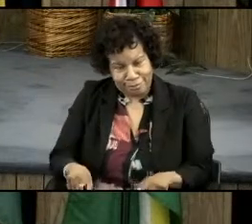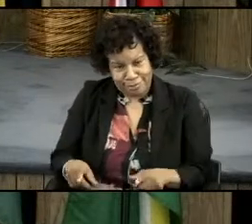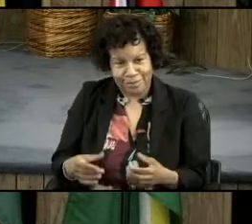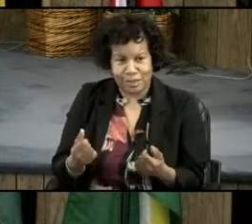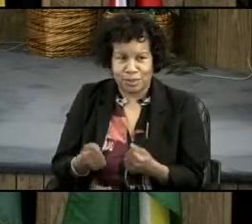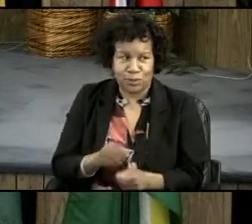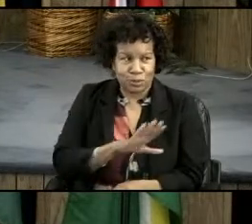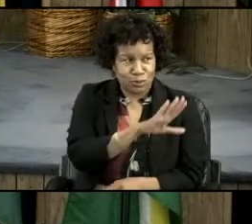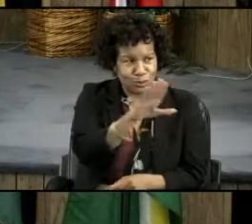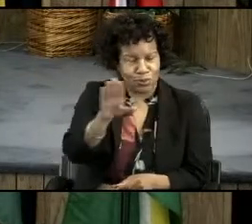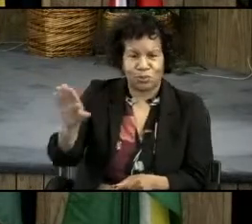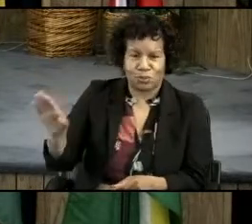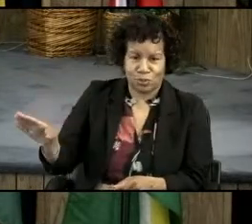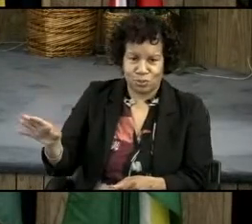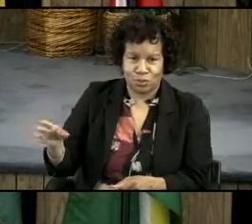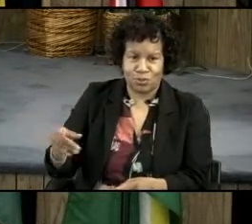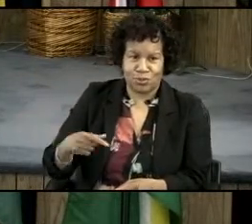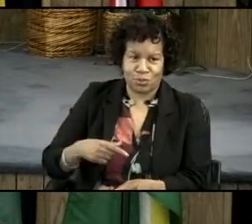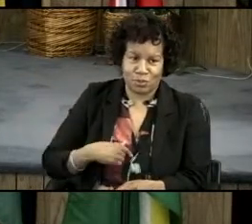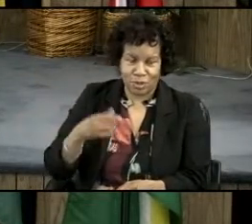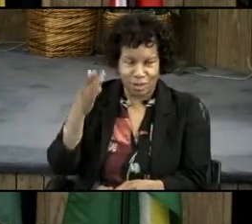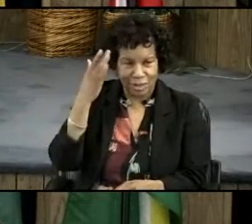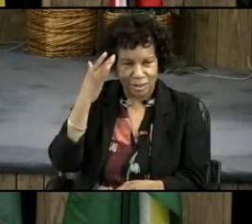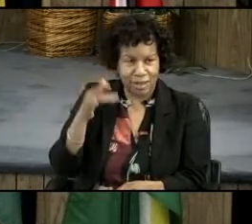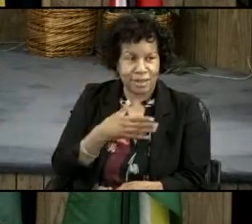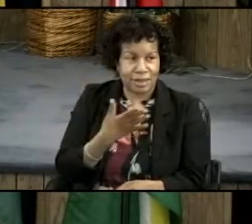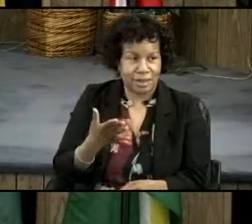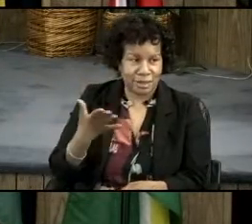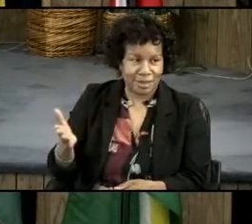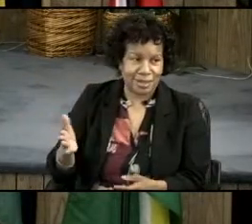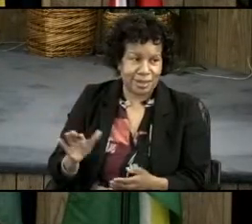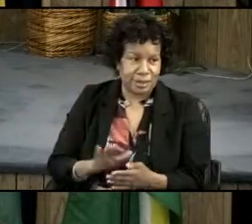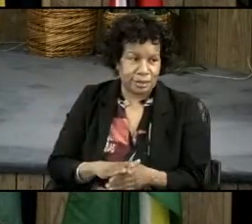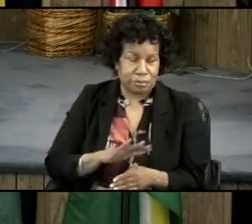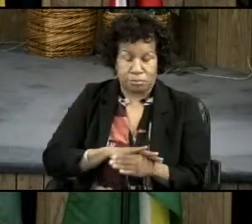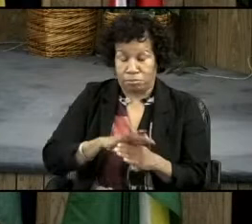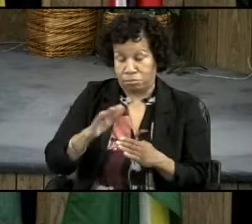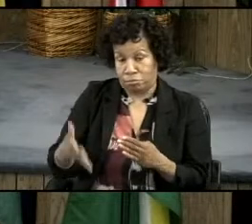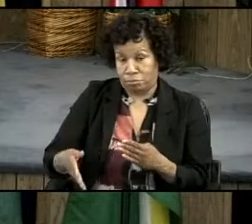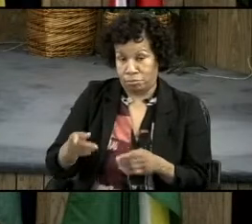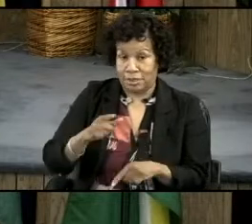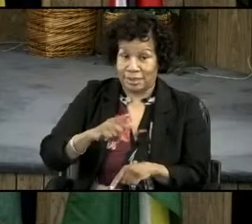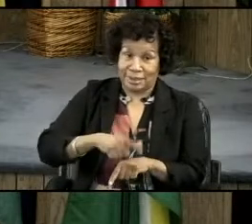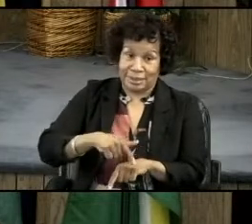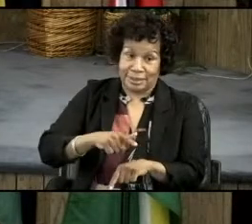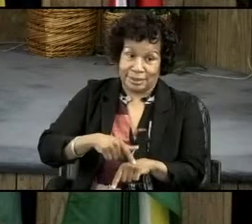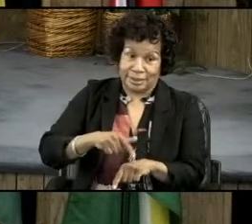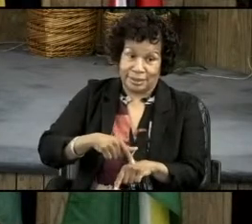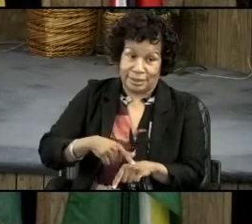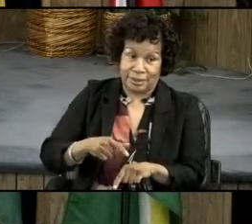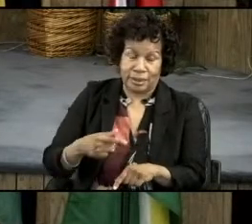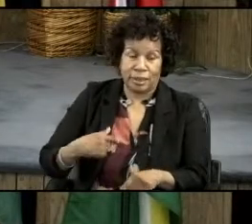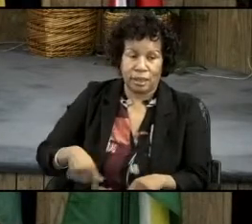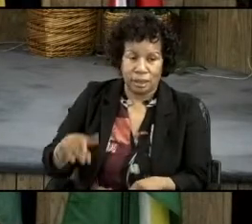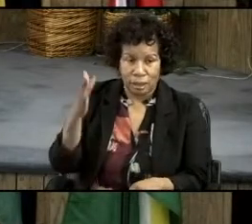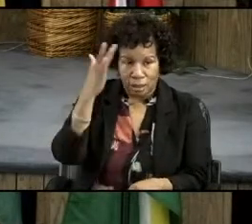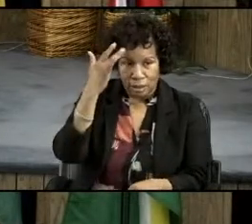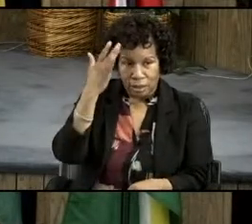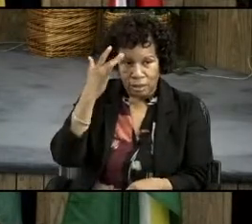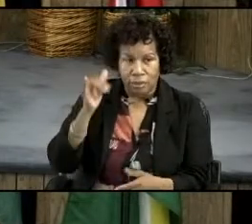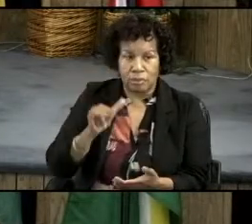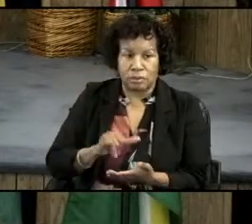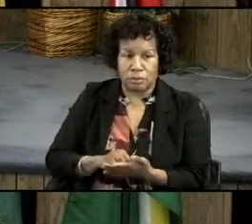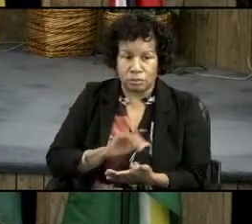I thought these were the last day events. I thought you had the spirit of prophecy. I thought that you said